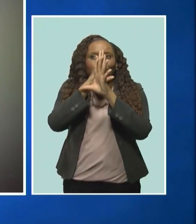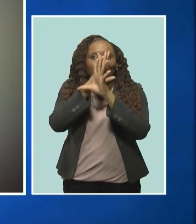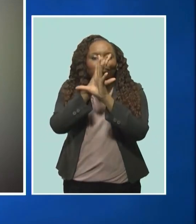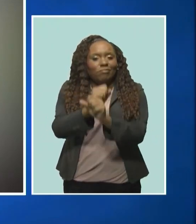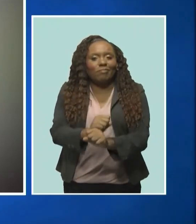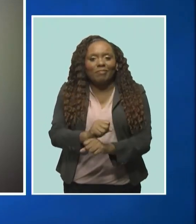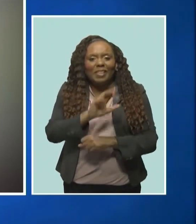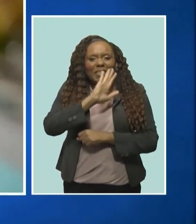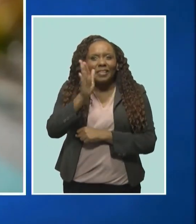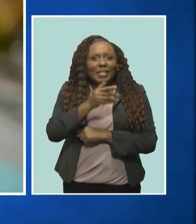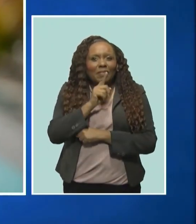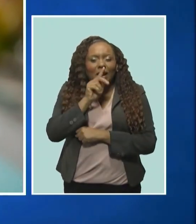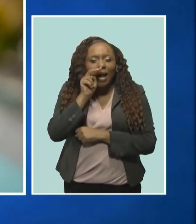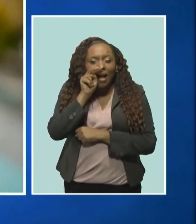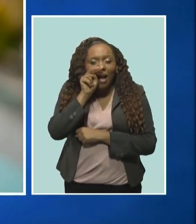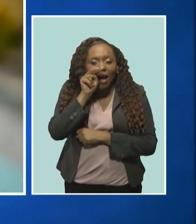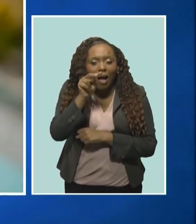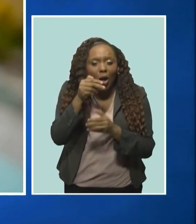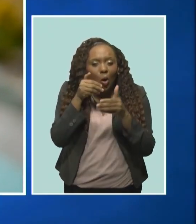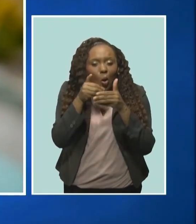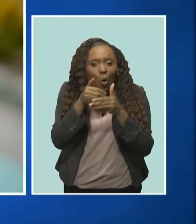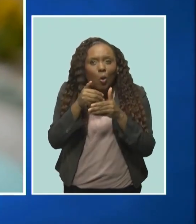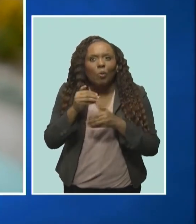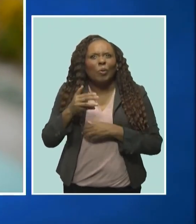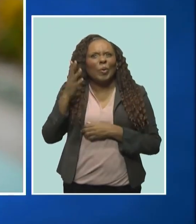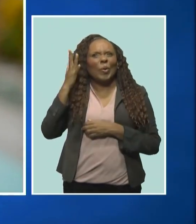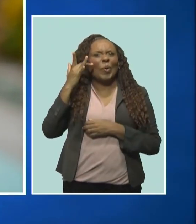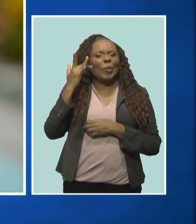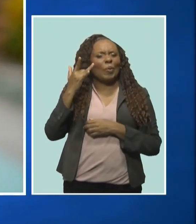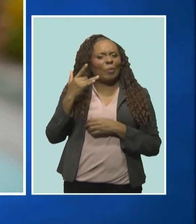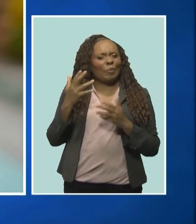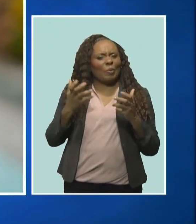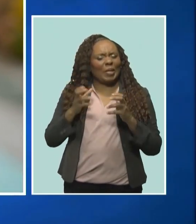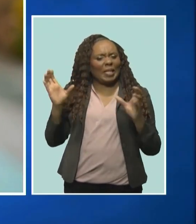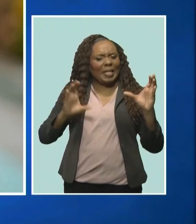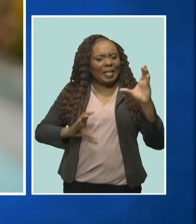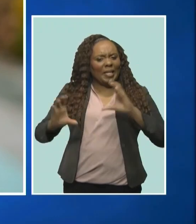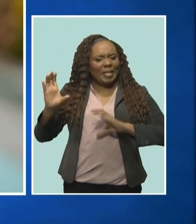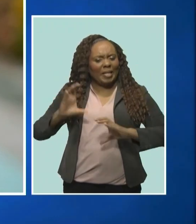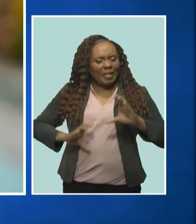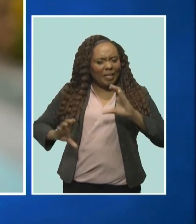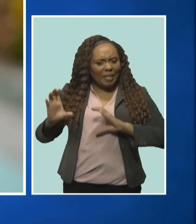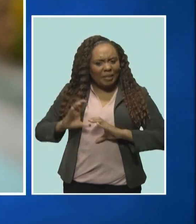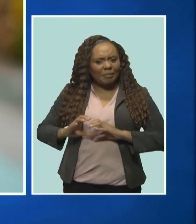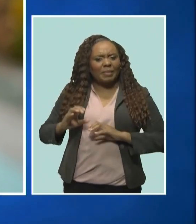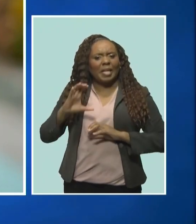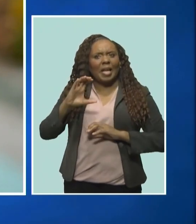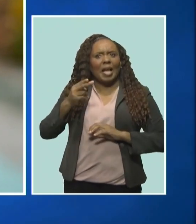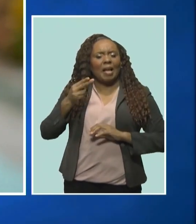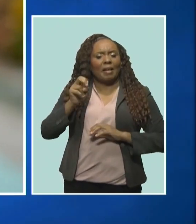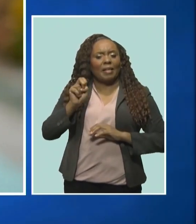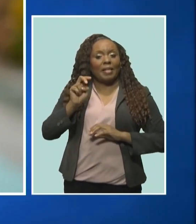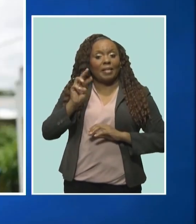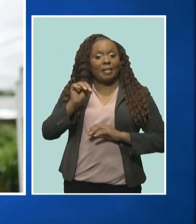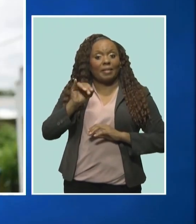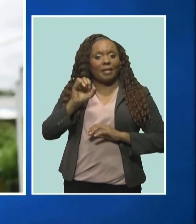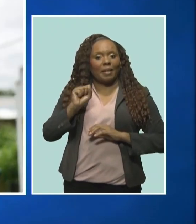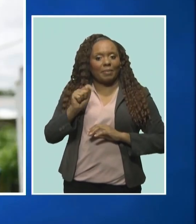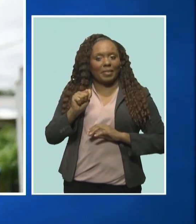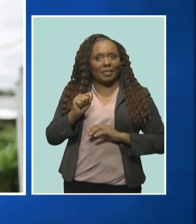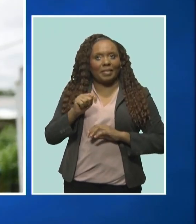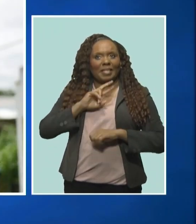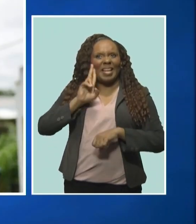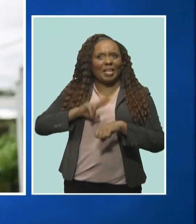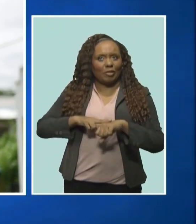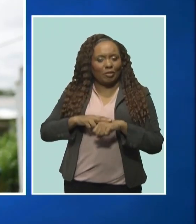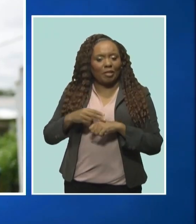get close to them. He explains why he created Chemist Organic Honey Farms. Chemist Organic Honey Farms, it produces and